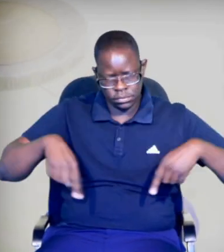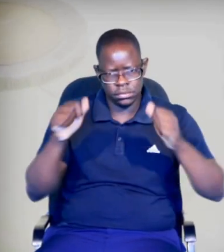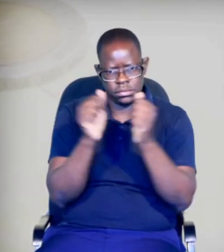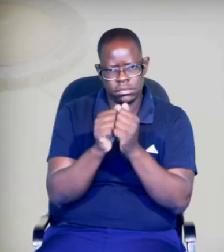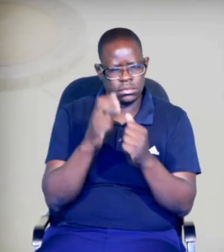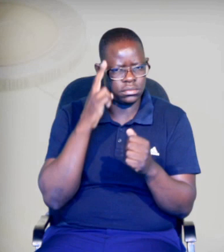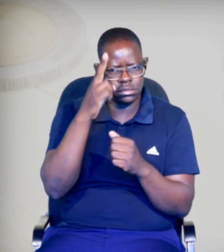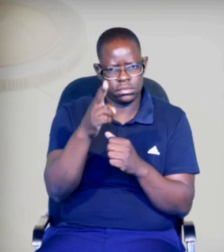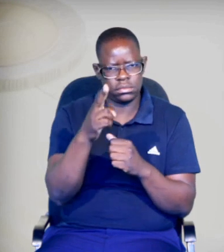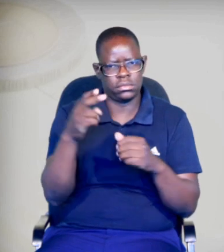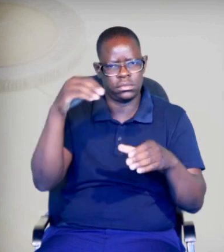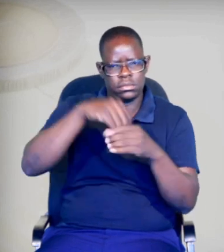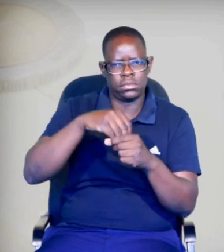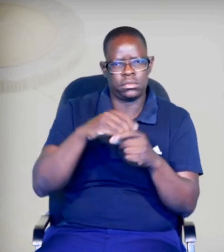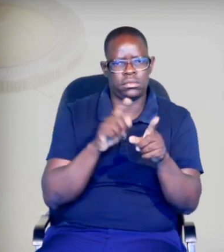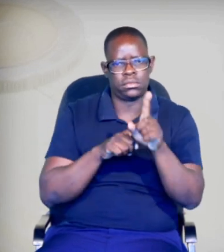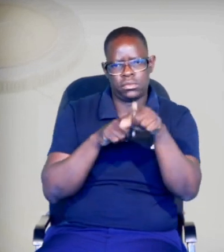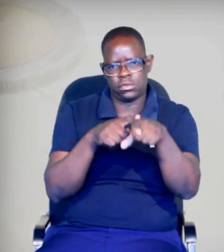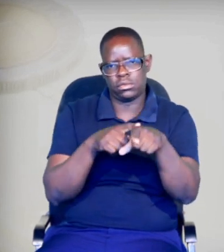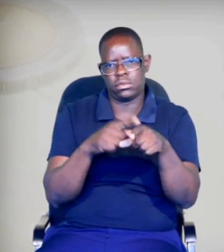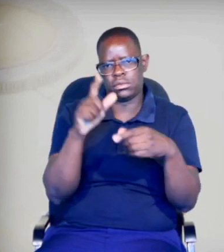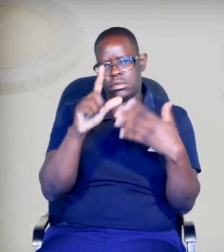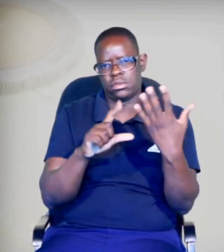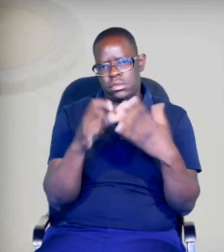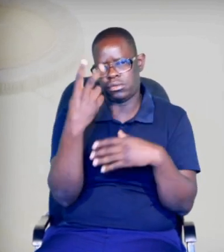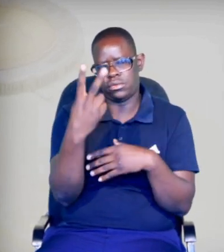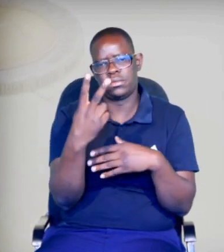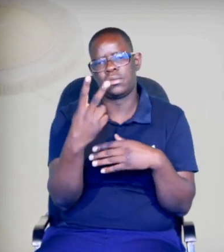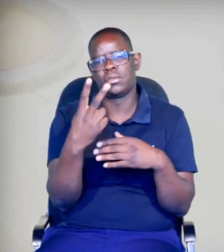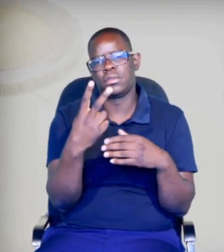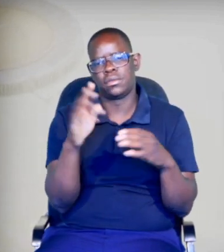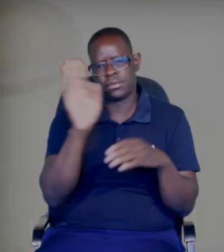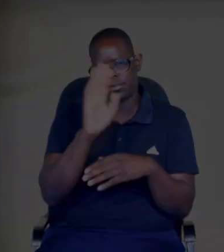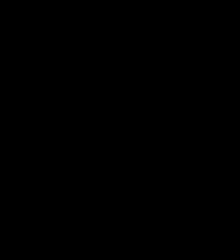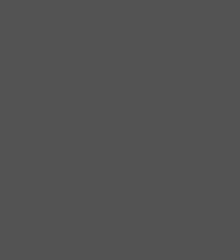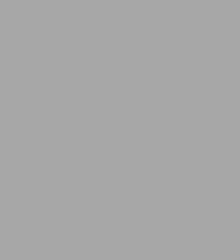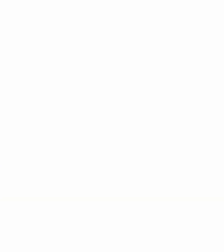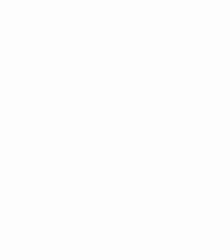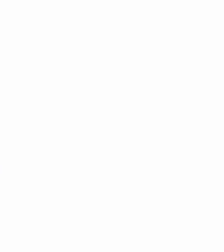and we hope you will join us again tomorrow for lesson 2. Until then, goodbye.